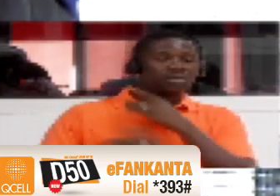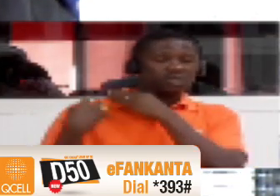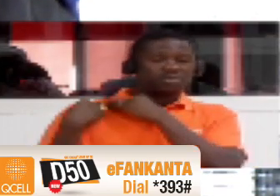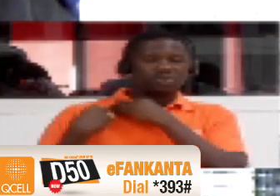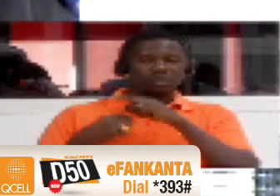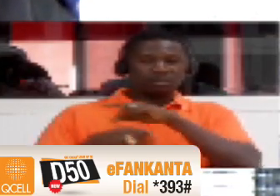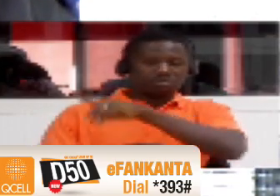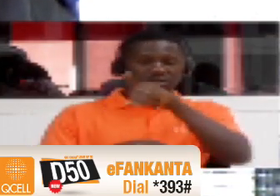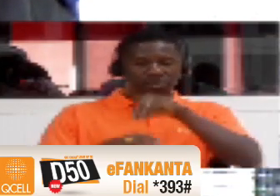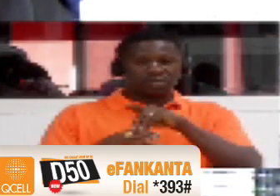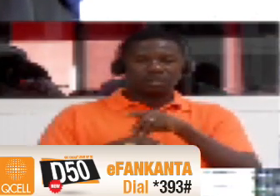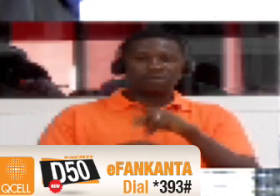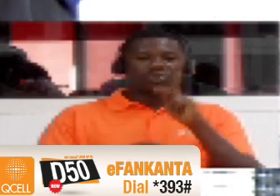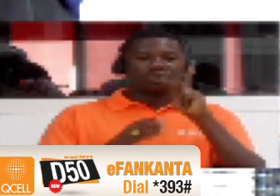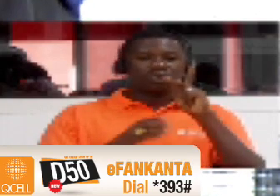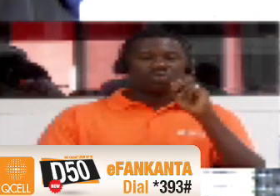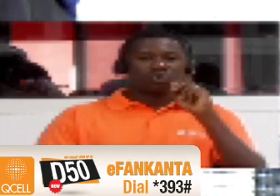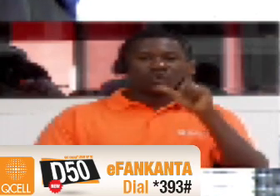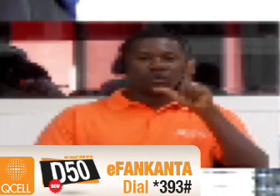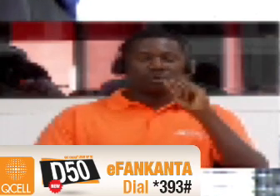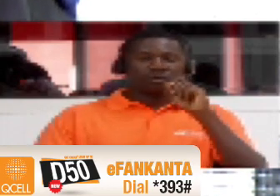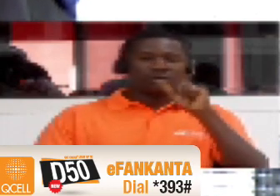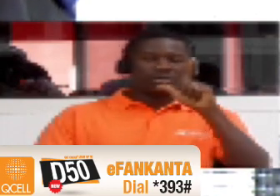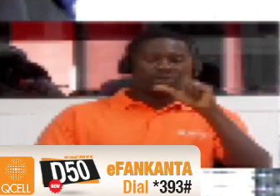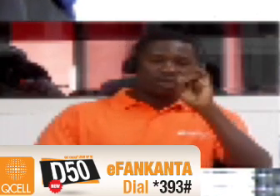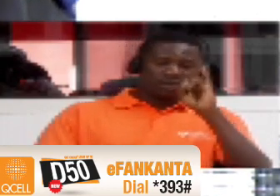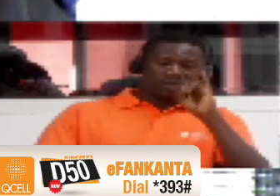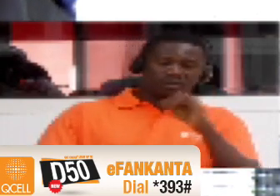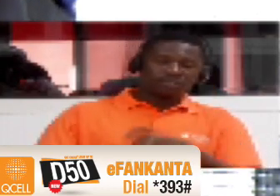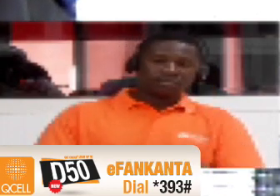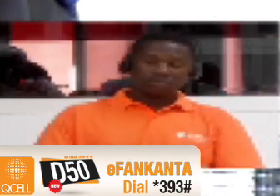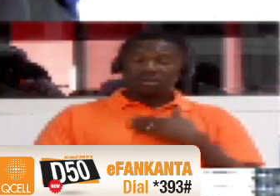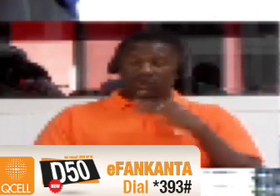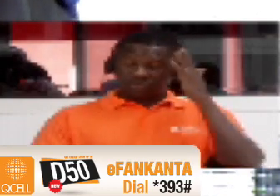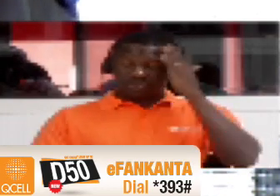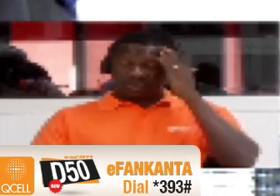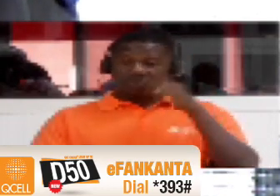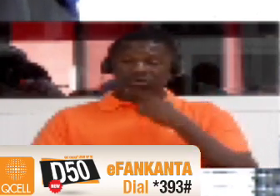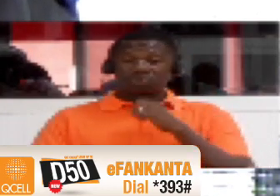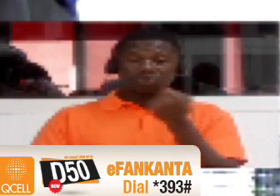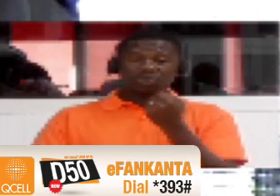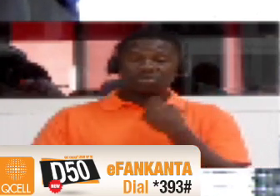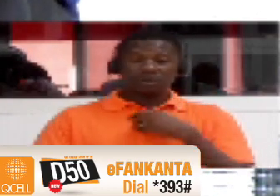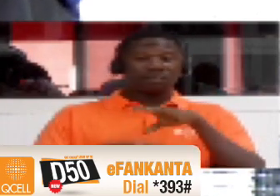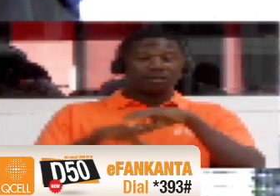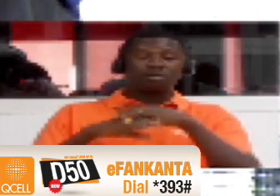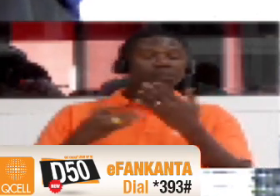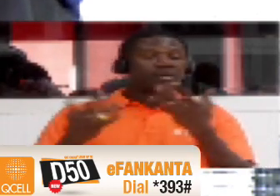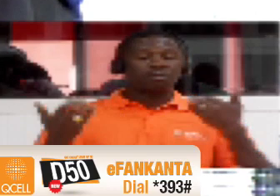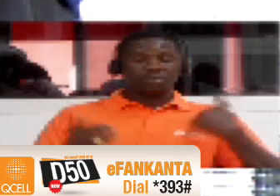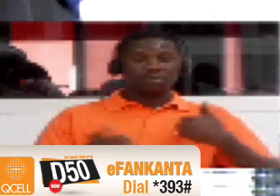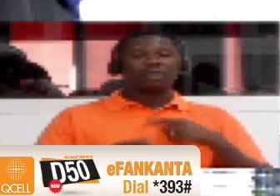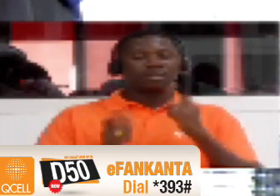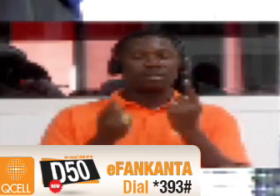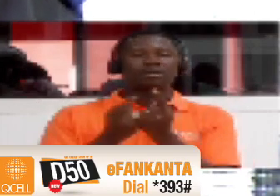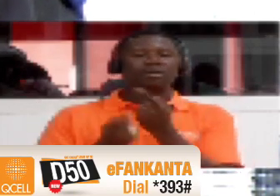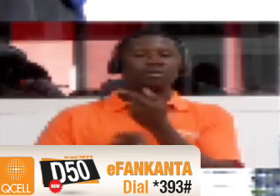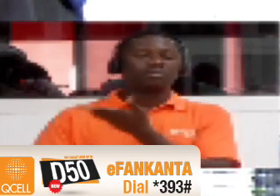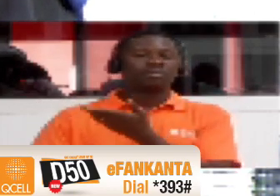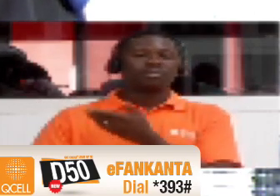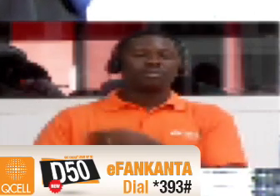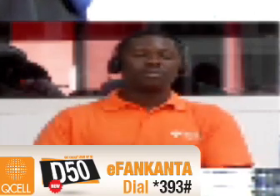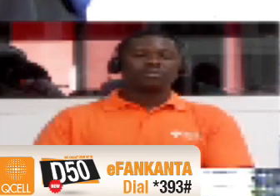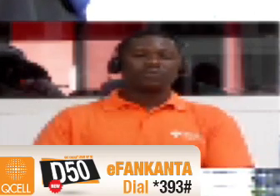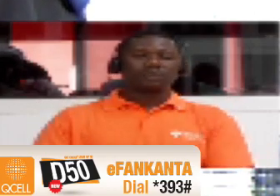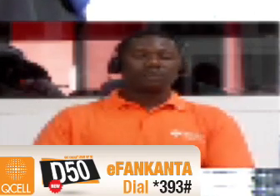place. Ngaloni mojama tiriata wo time o. I know that because he was friends with so many people at the time. Gonkaje Bakele aning Nyabali